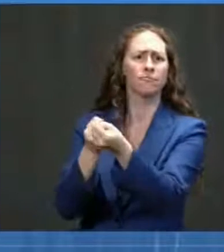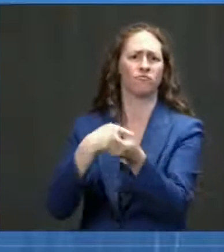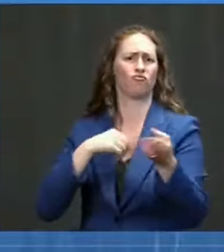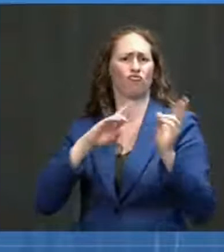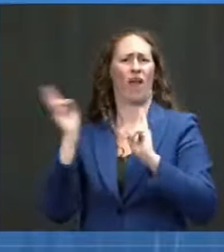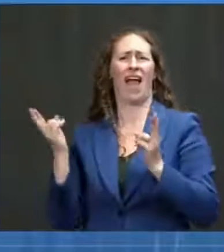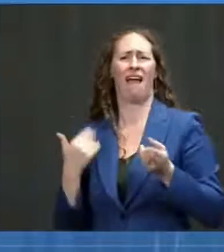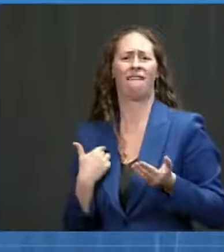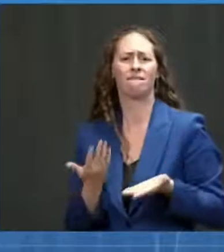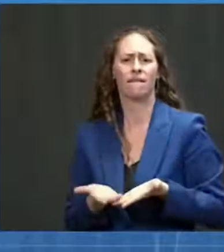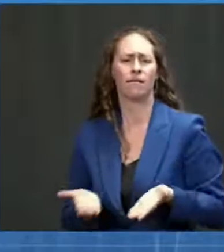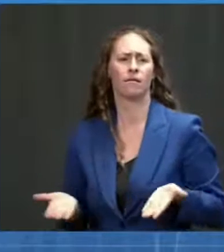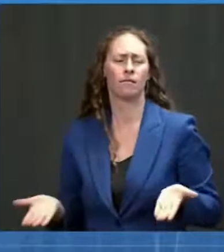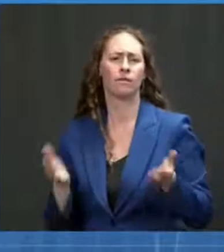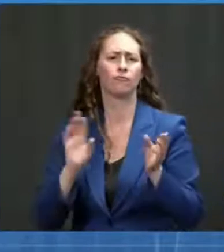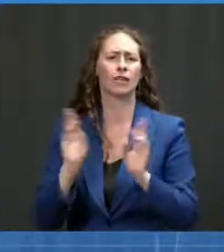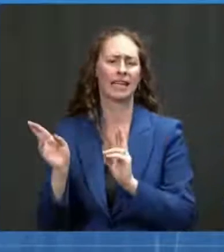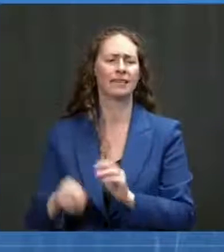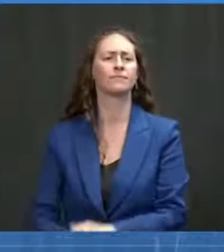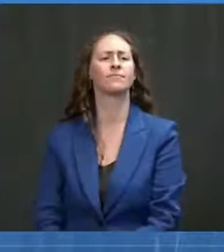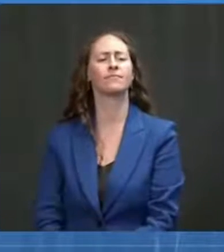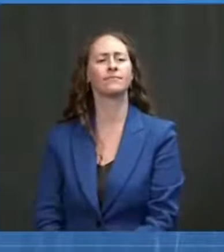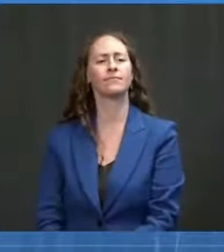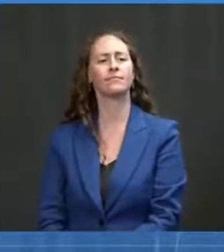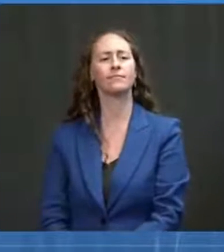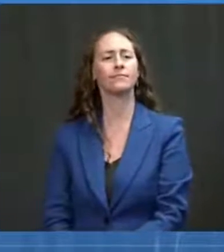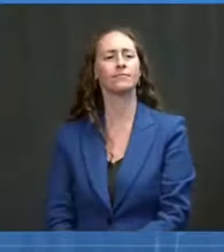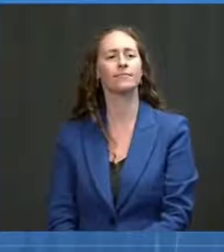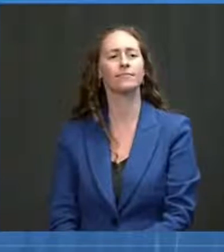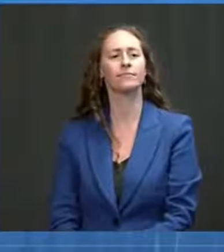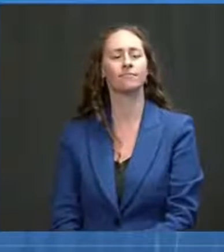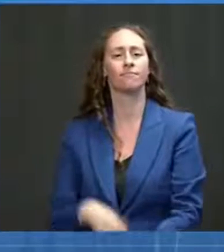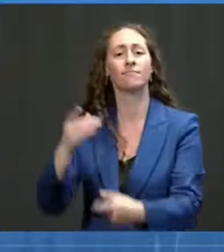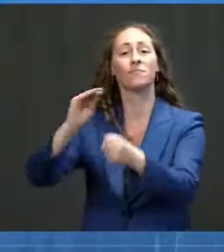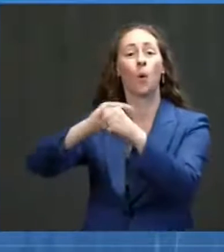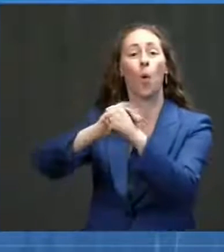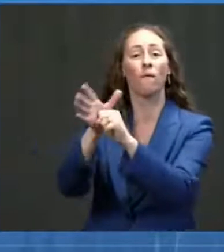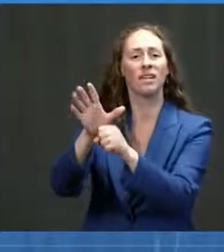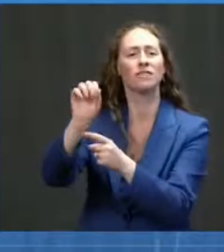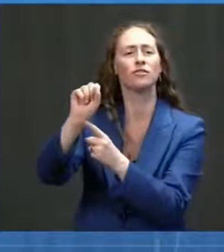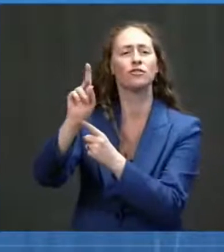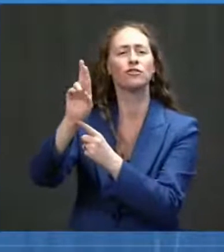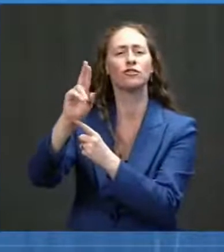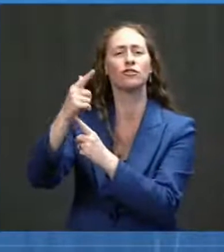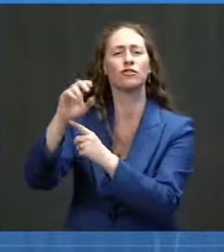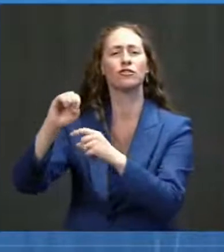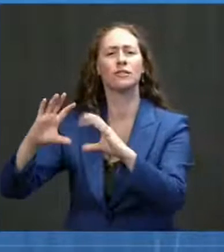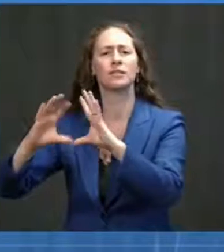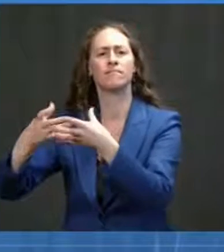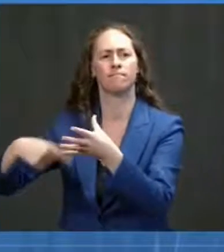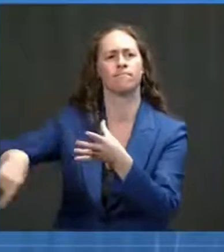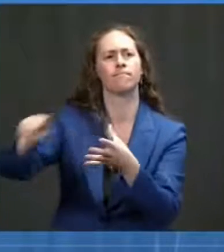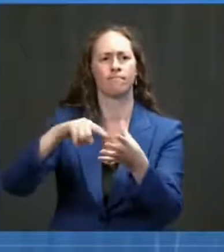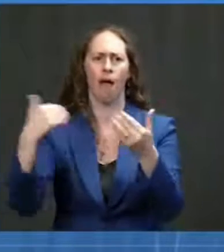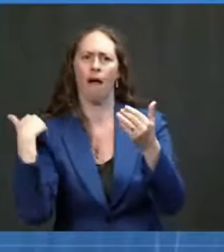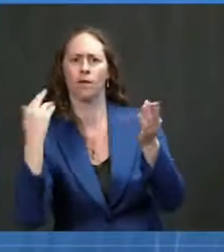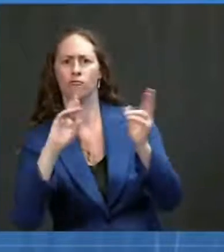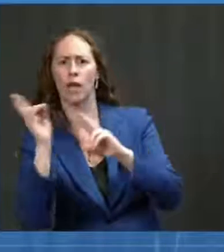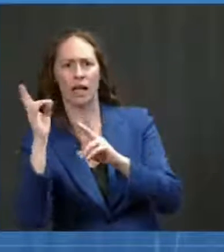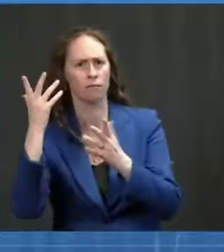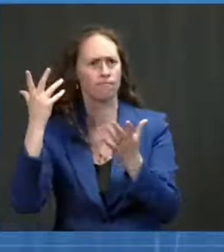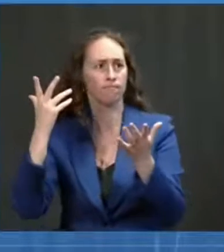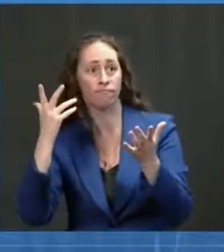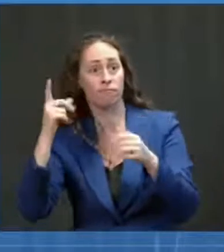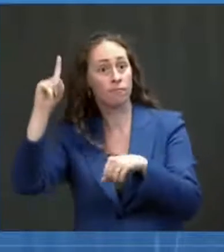Our COVID-19 surge response teams are a whole of government effort with experts and personnel and